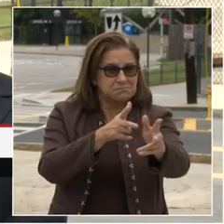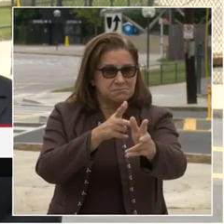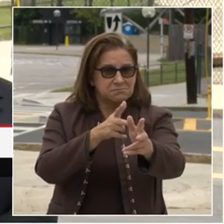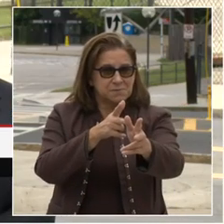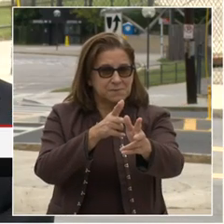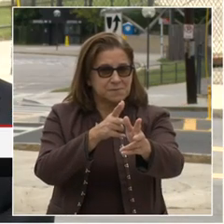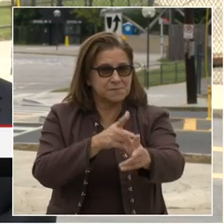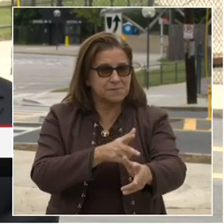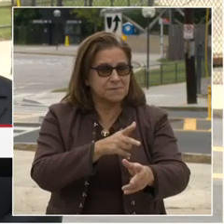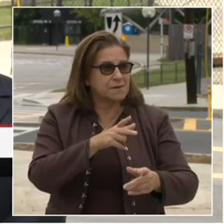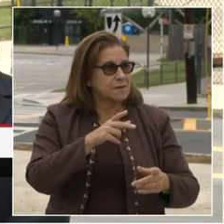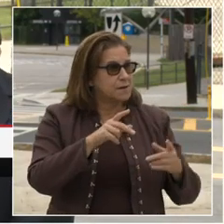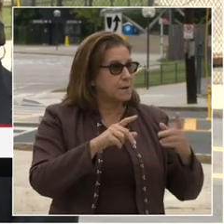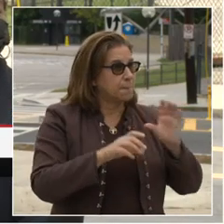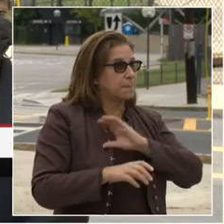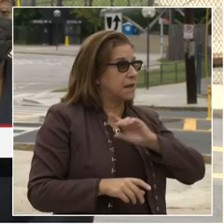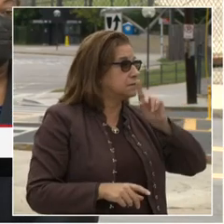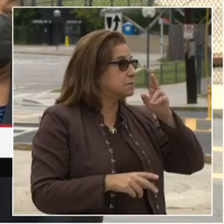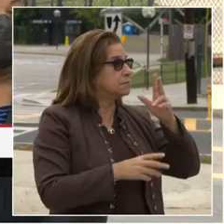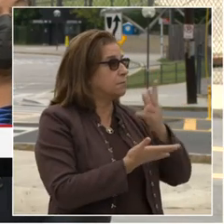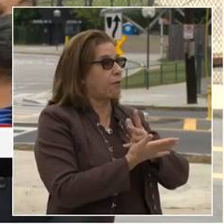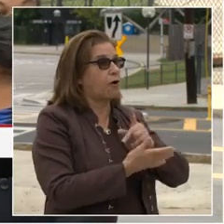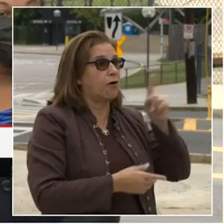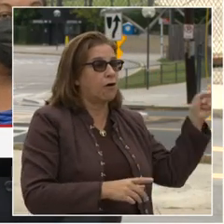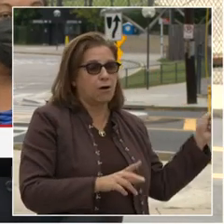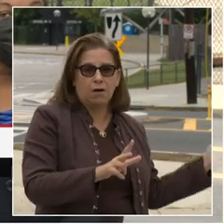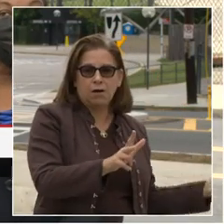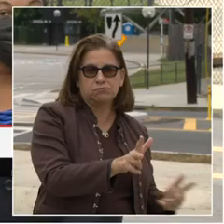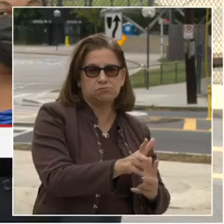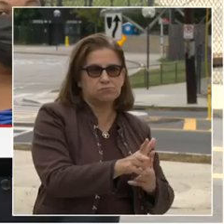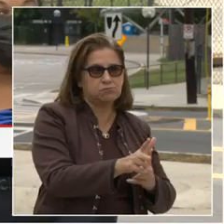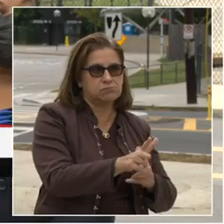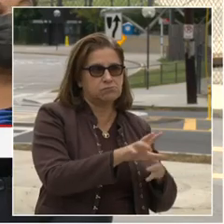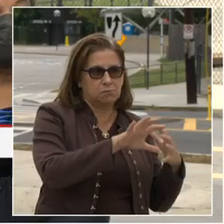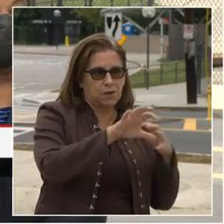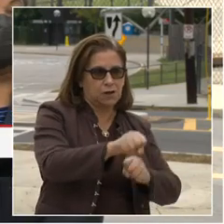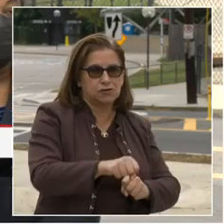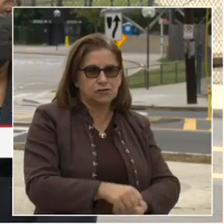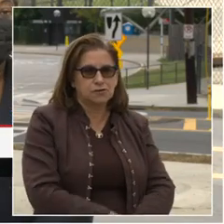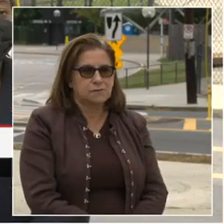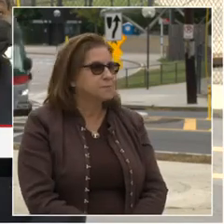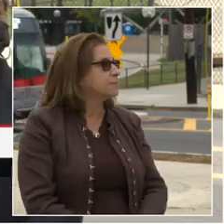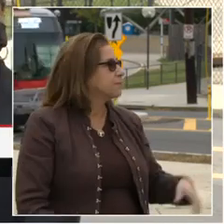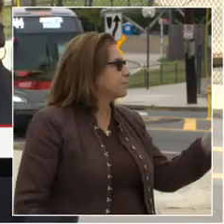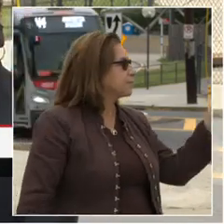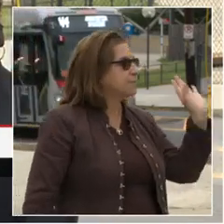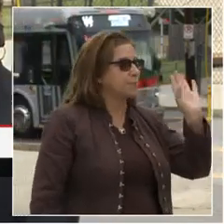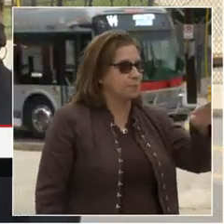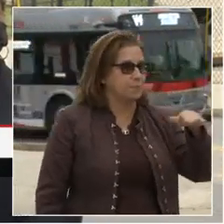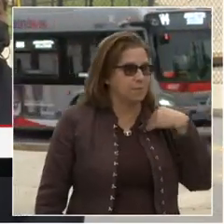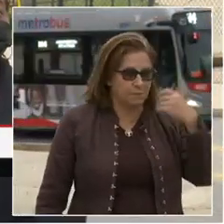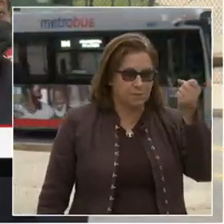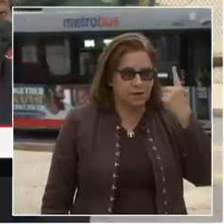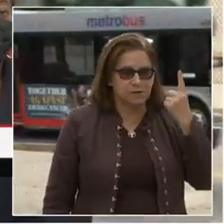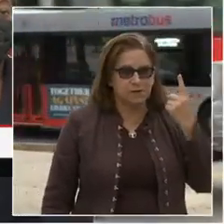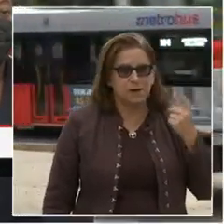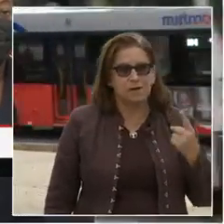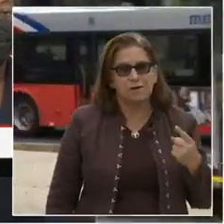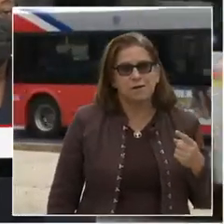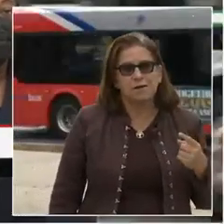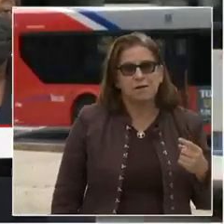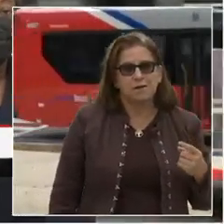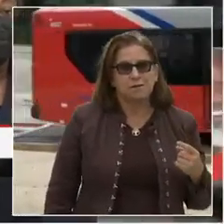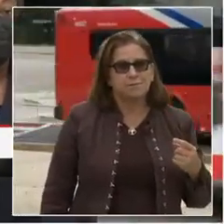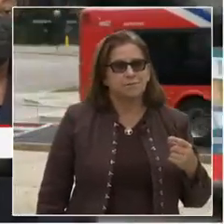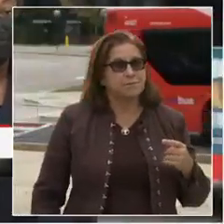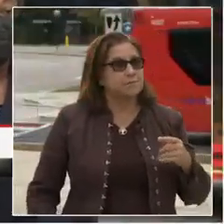the way out there, down into our neighborhood, and it's causing major destruction? That's fair. So let me make sure we understand their